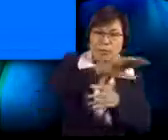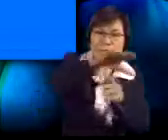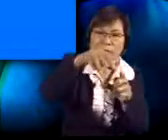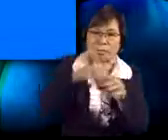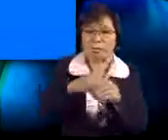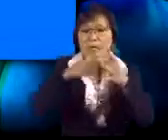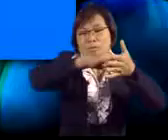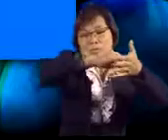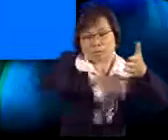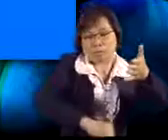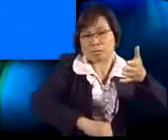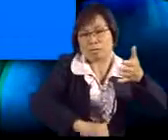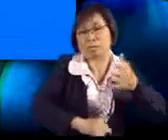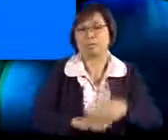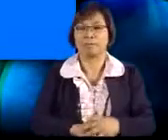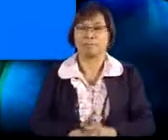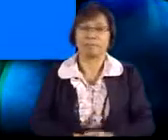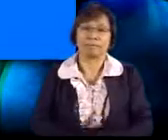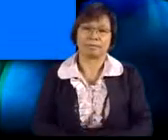involving subtraction operation.